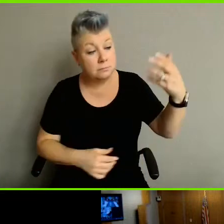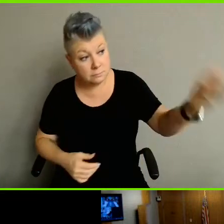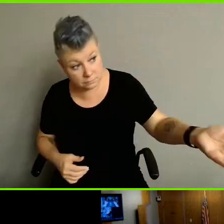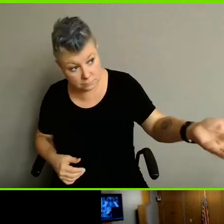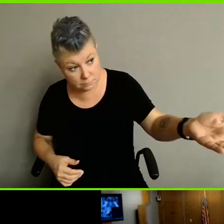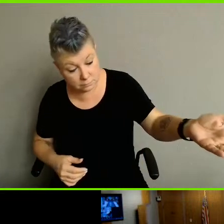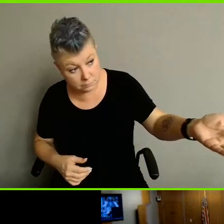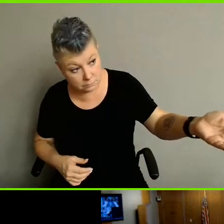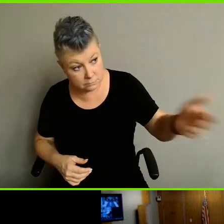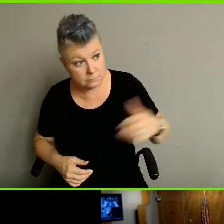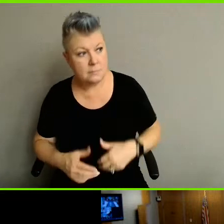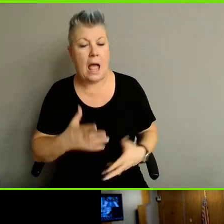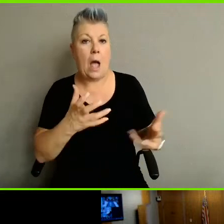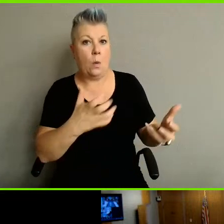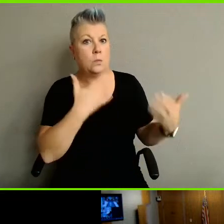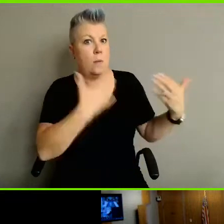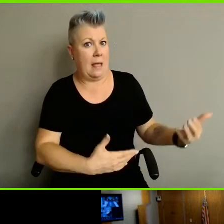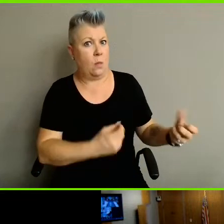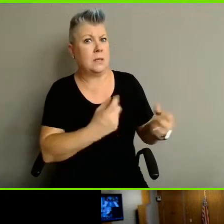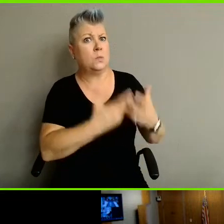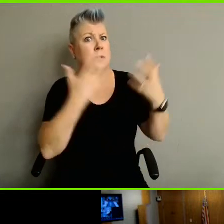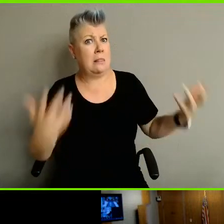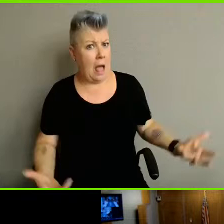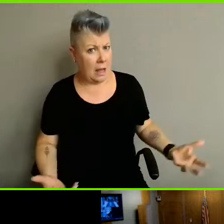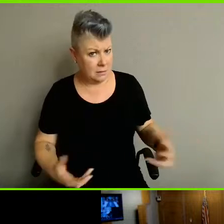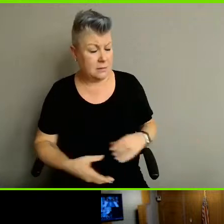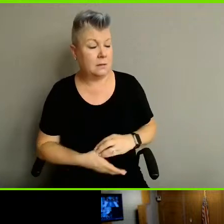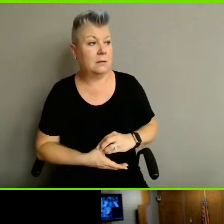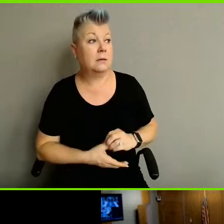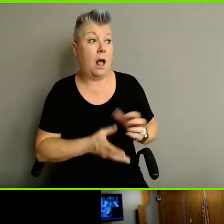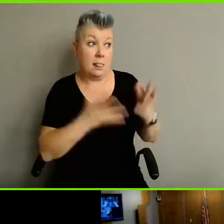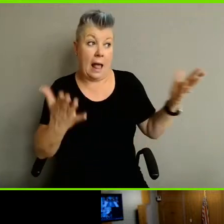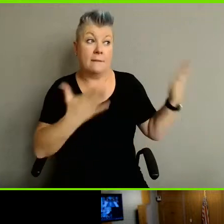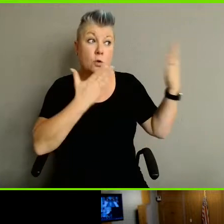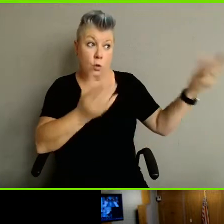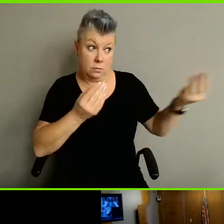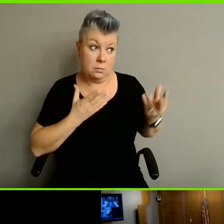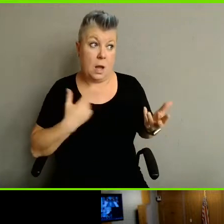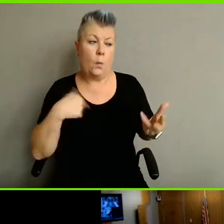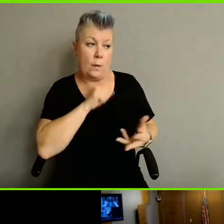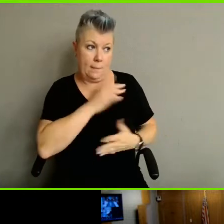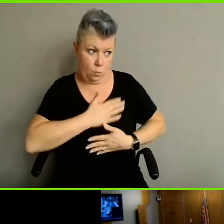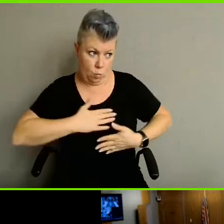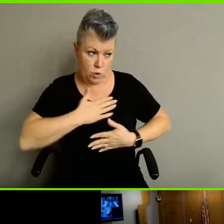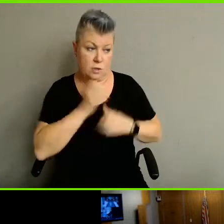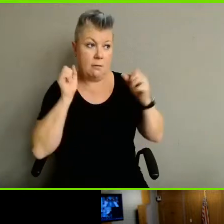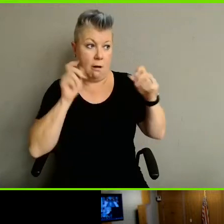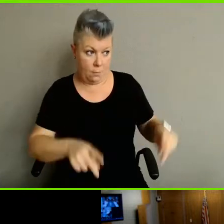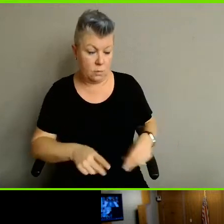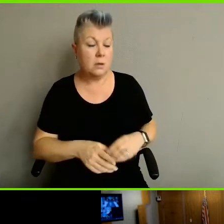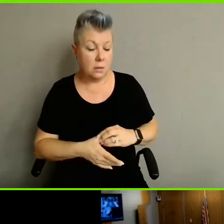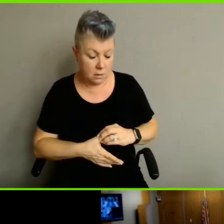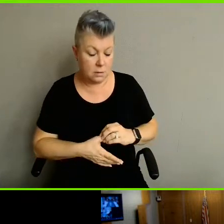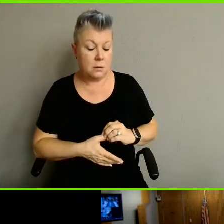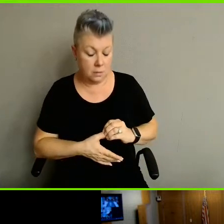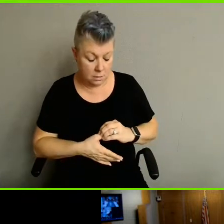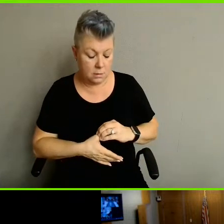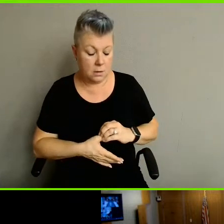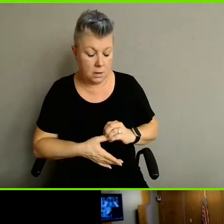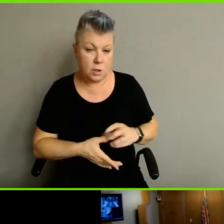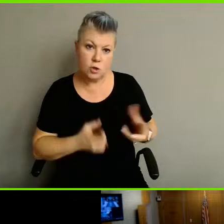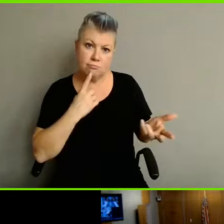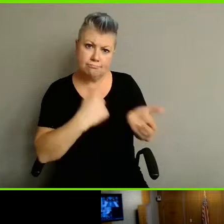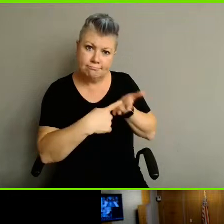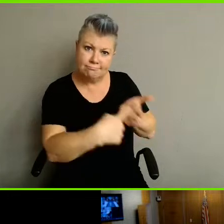Thanks. I'd like to thank you. This is a lot. It was a lot of good stuff. We appreciate the opportunity. I appreciate the opportunity to